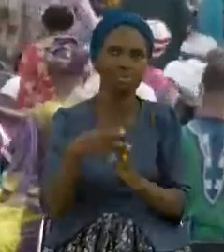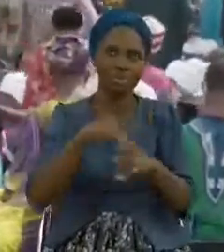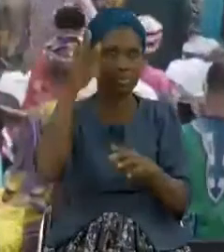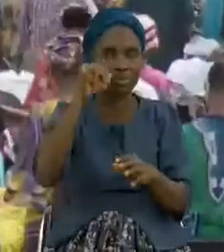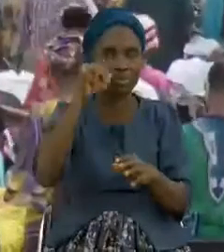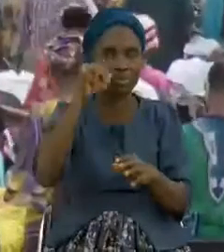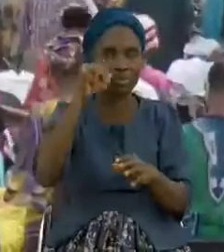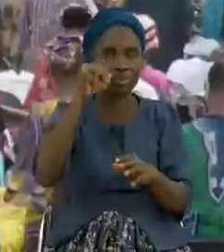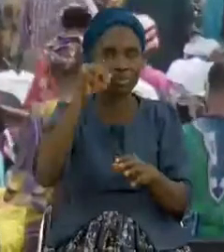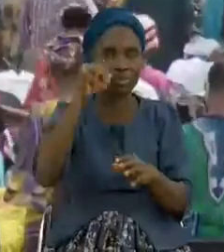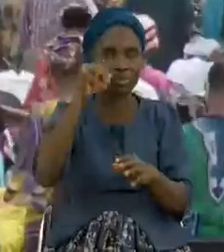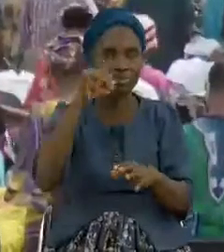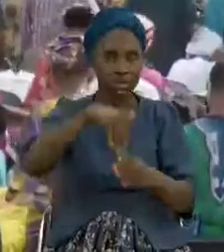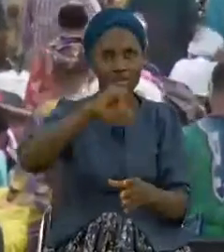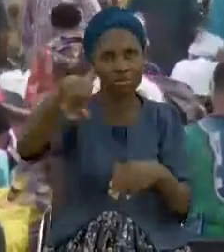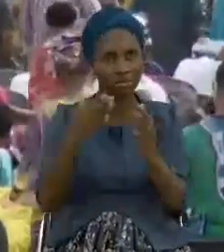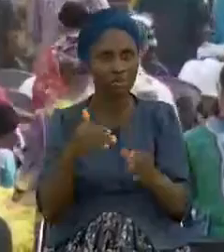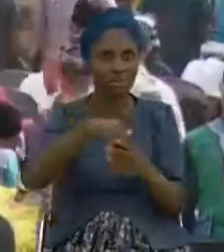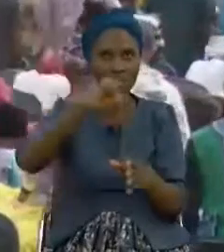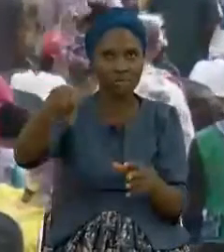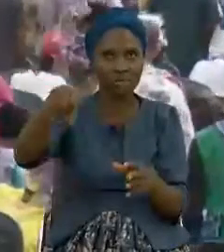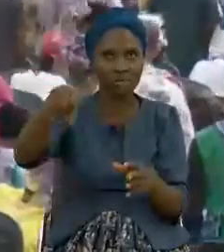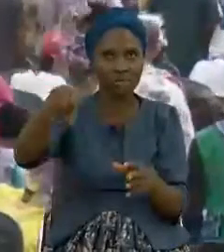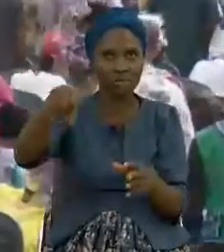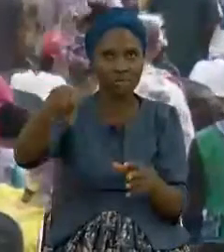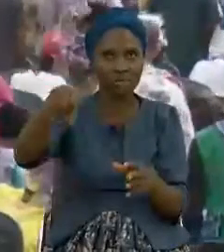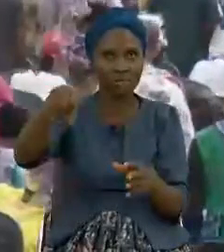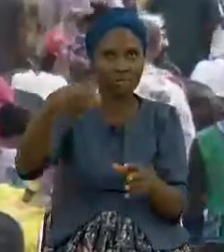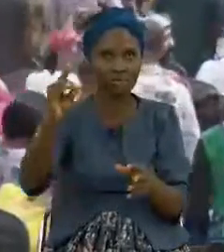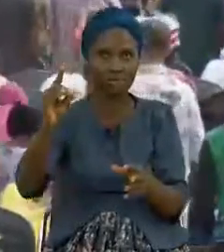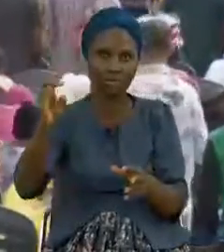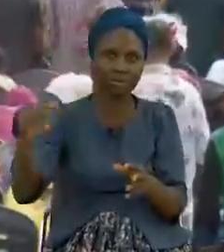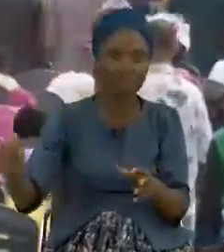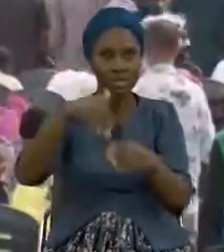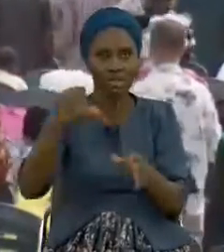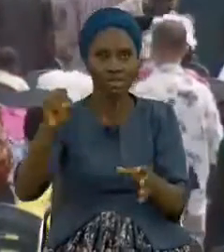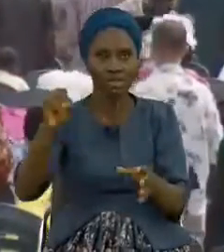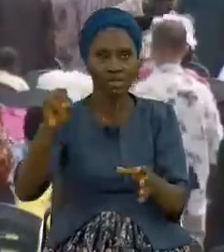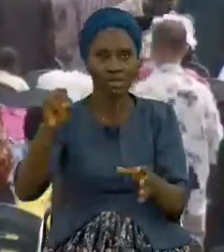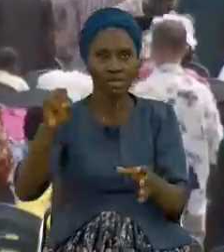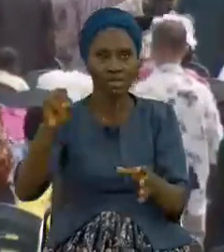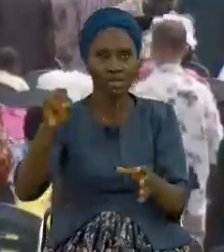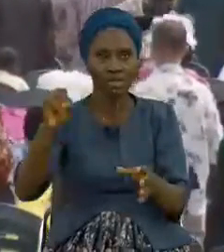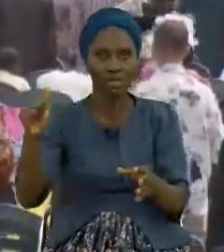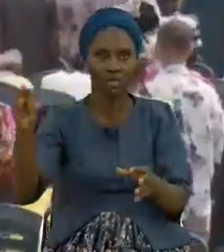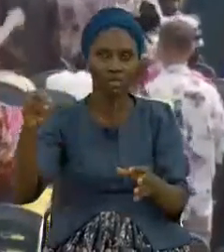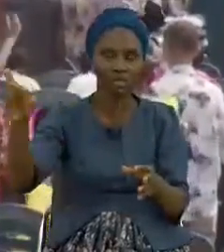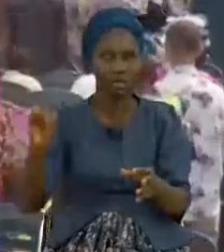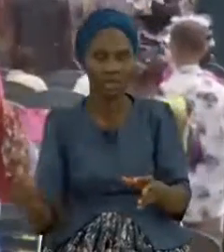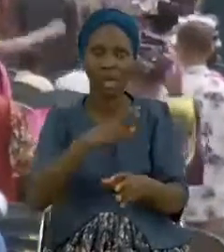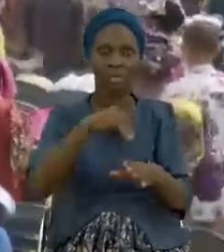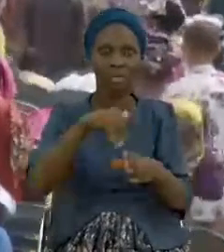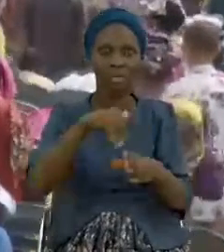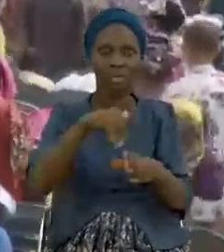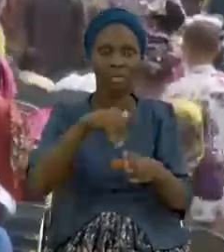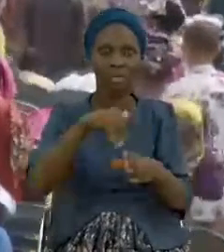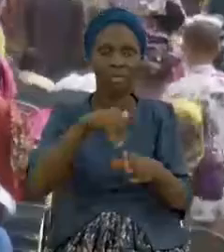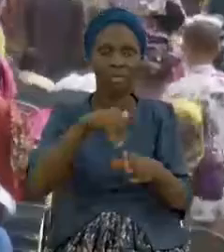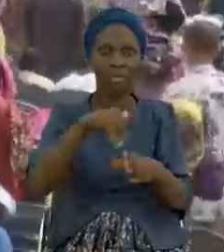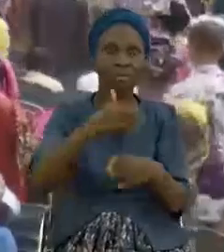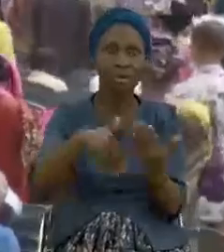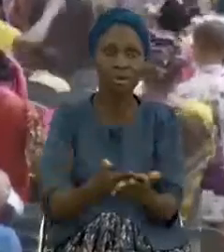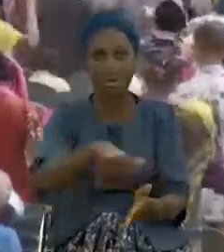Judea, in Samaria, and to the uttermost part of the earth. The